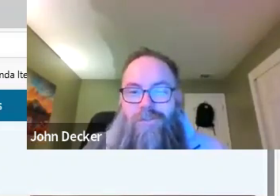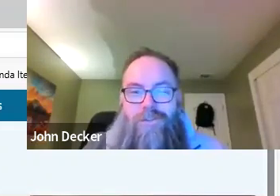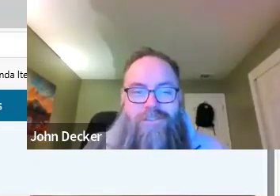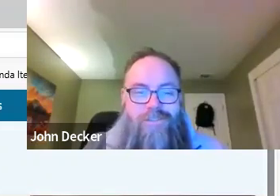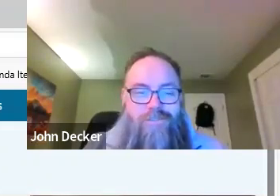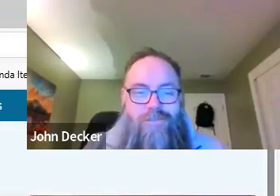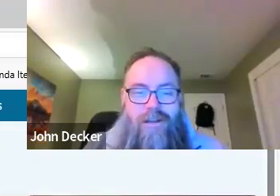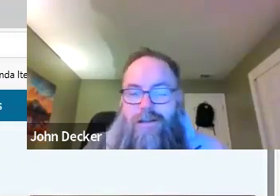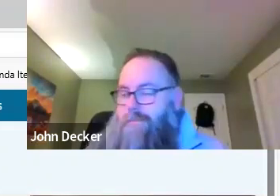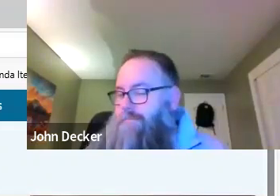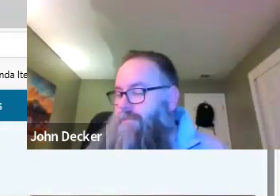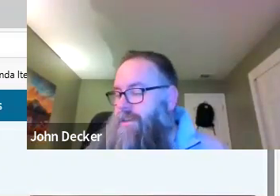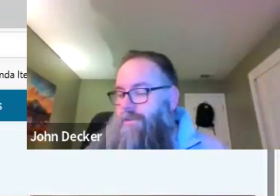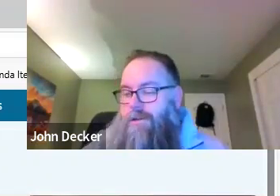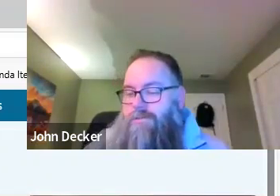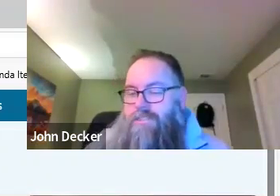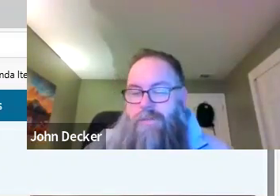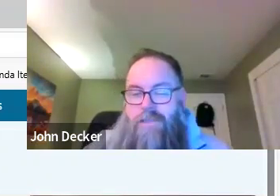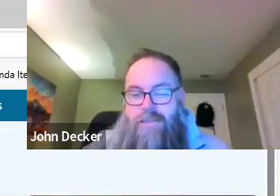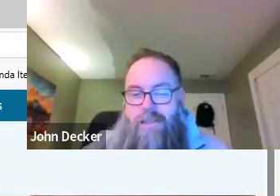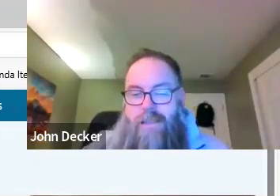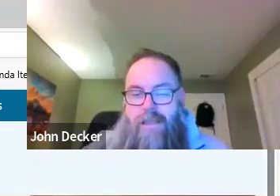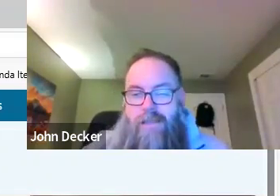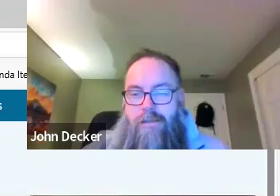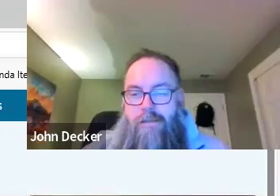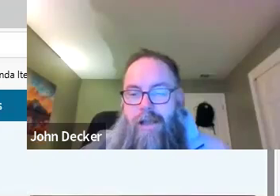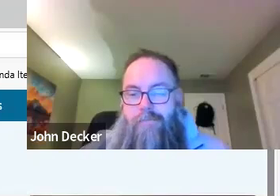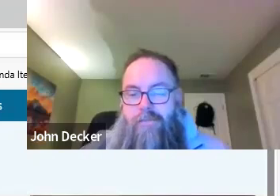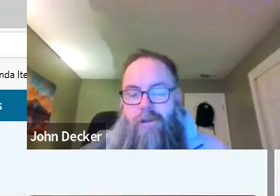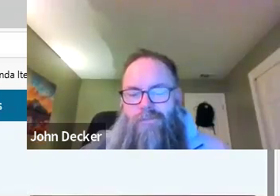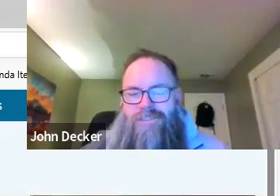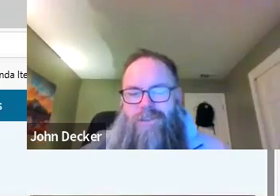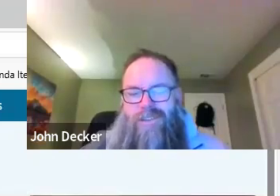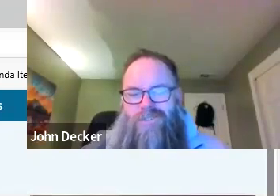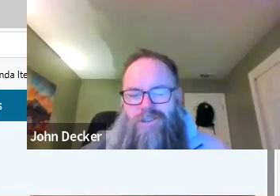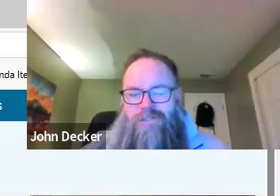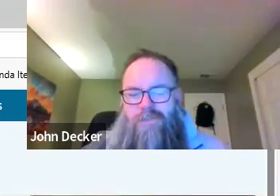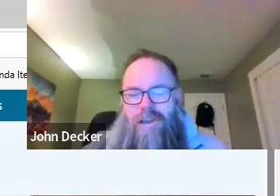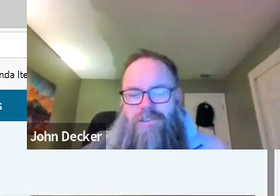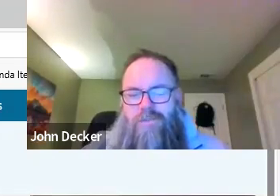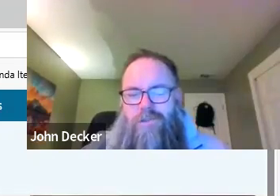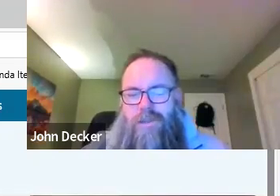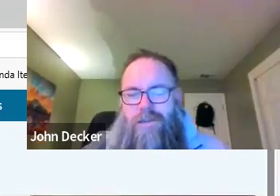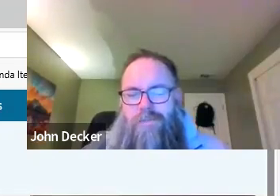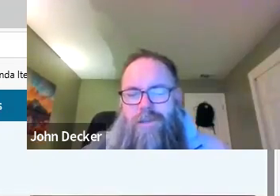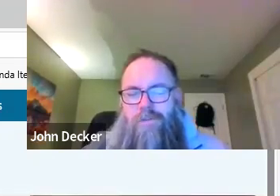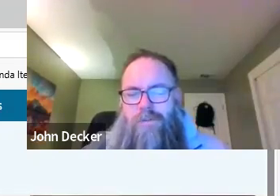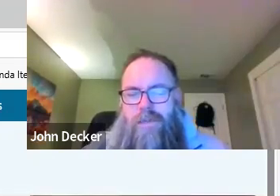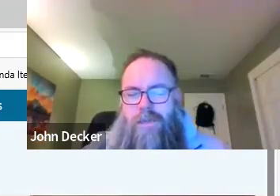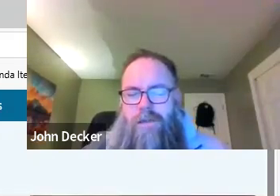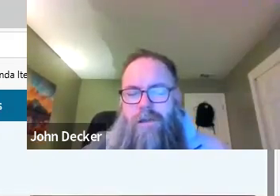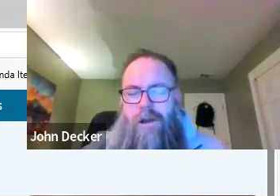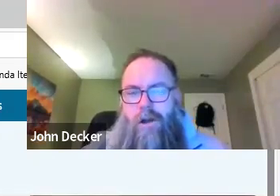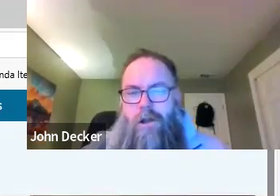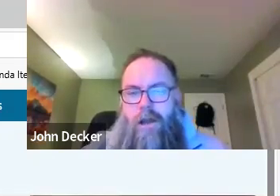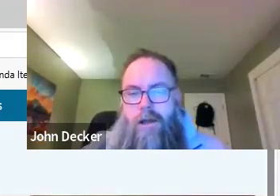we are looking forward to moving into our new space. And then I believe our first meeting for service providers where you can come in